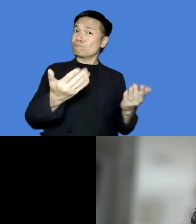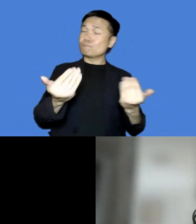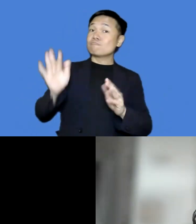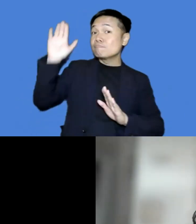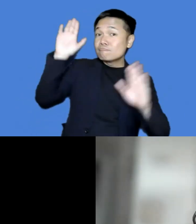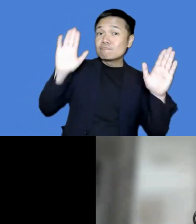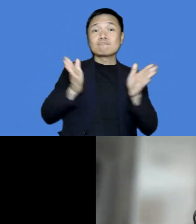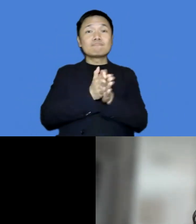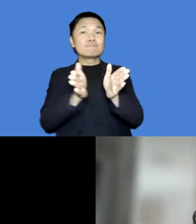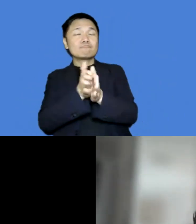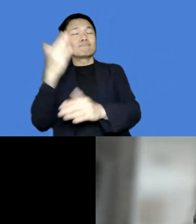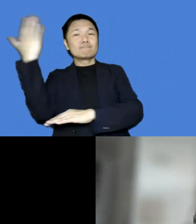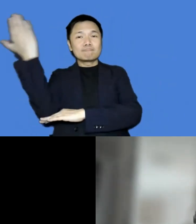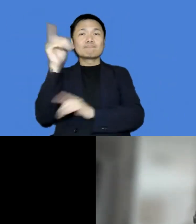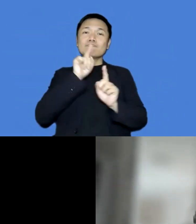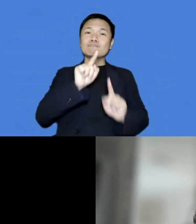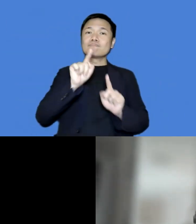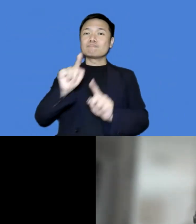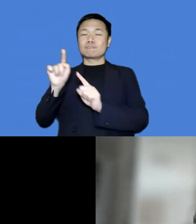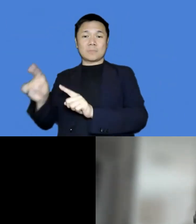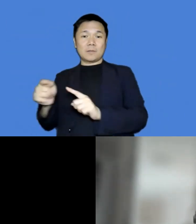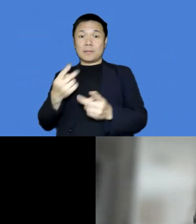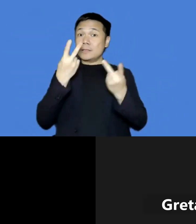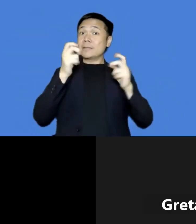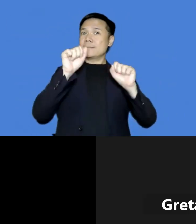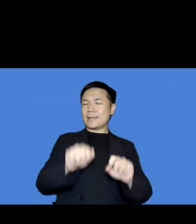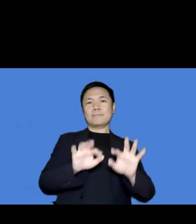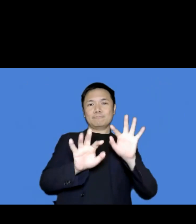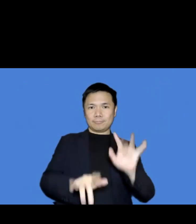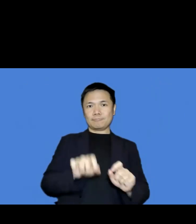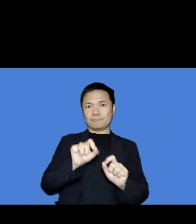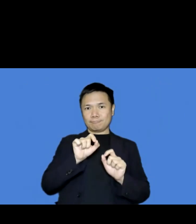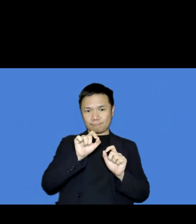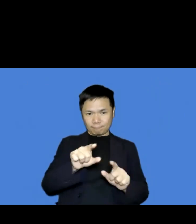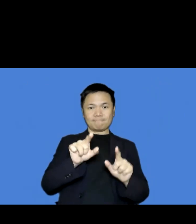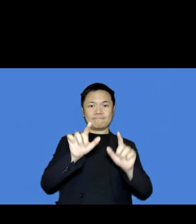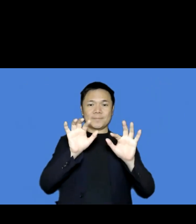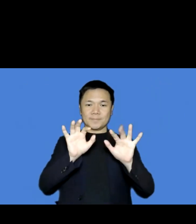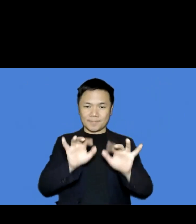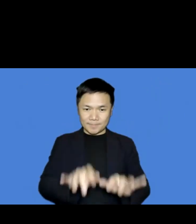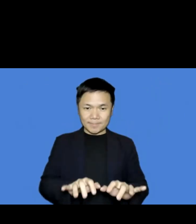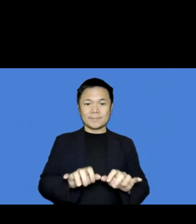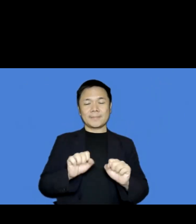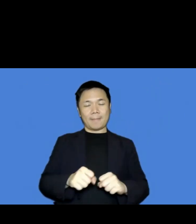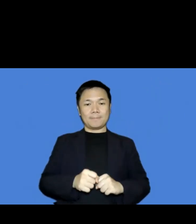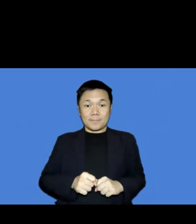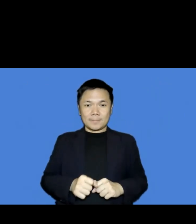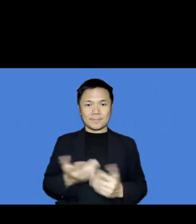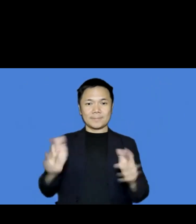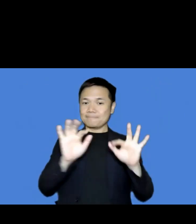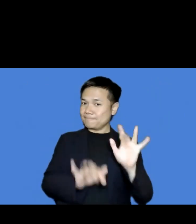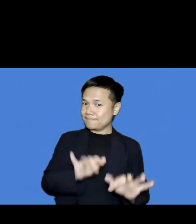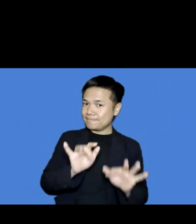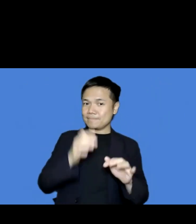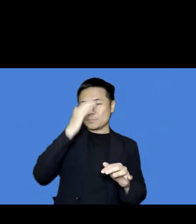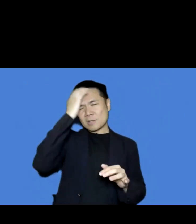to answer them on the box. You will be able to type your answer in as you can, and